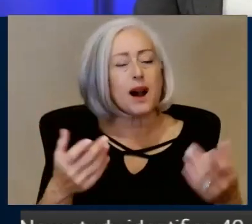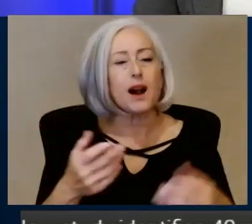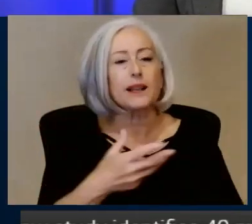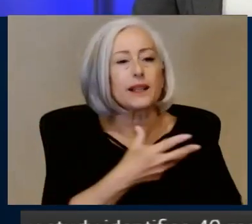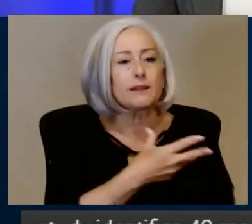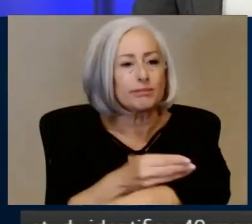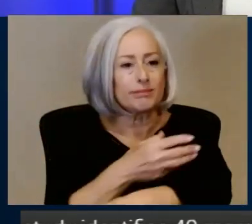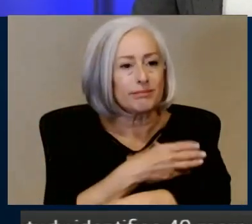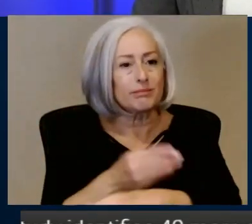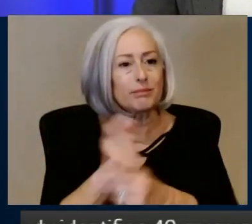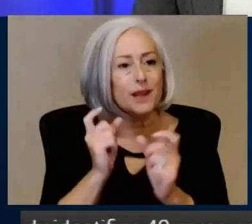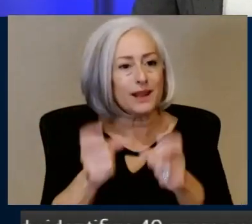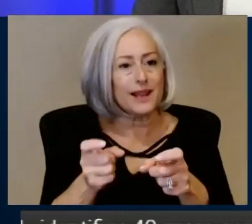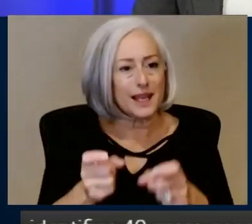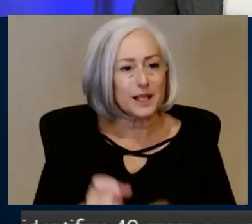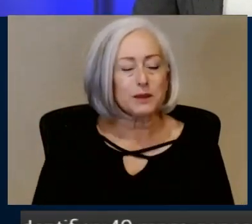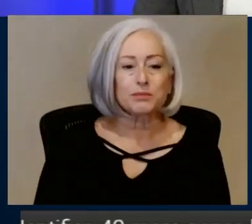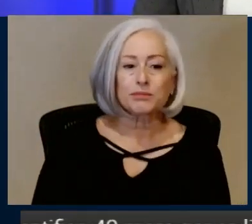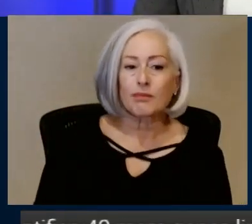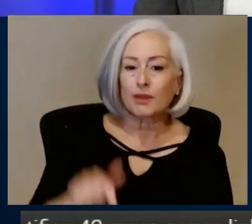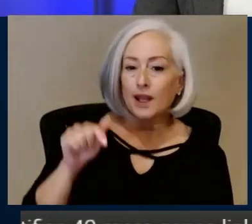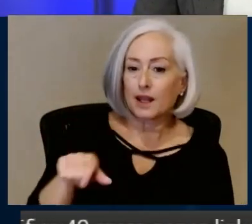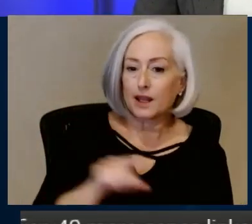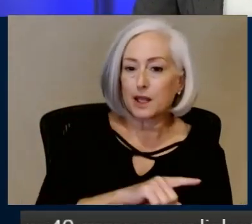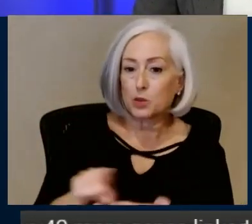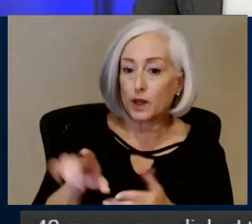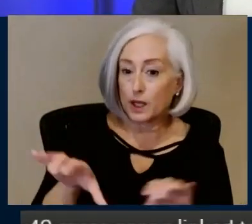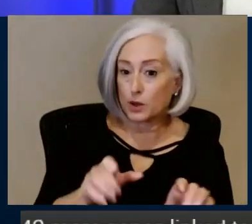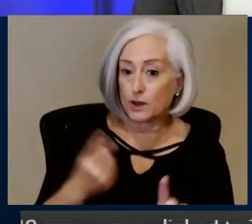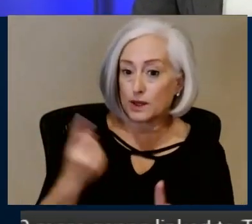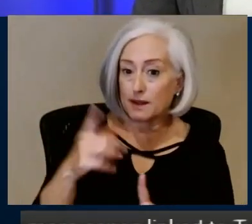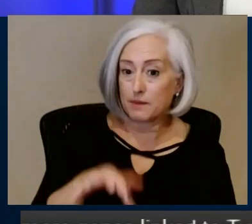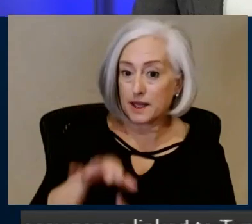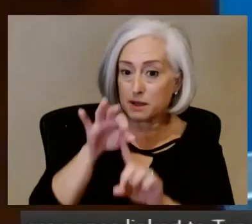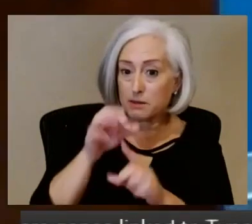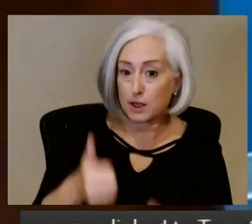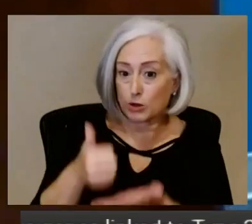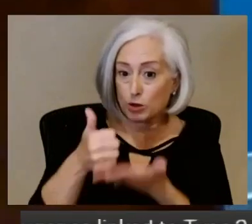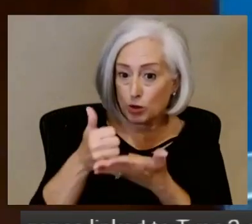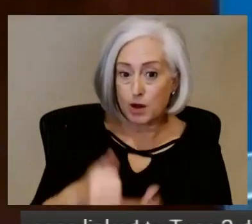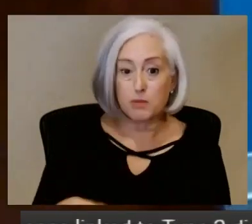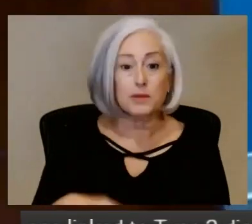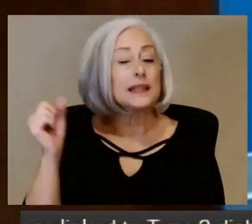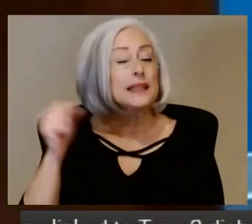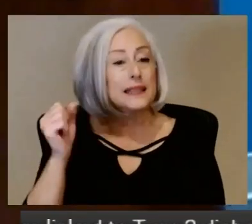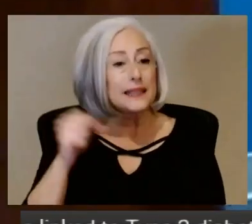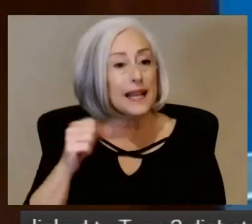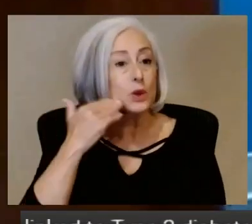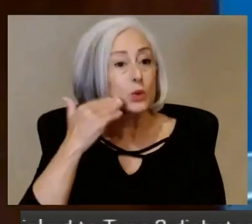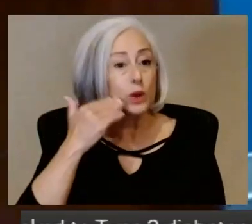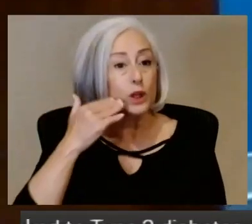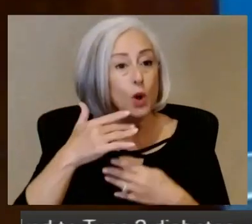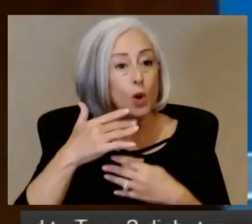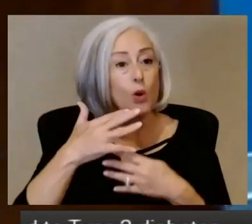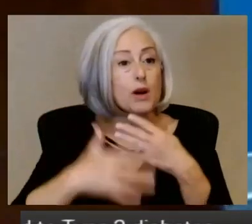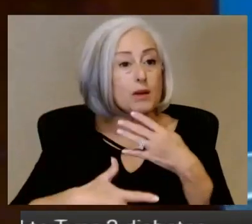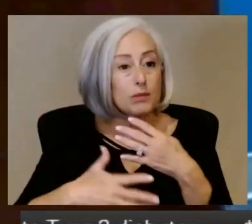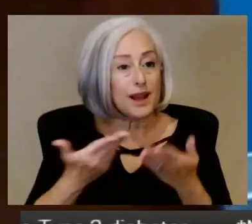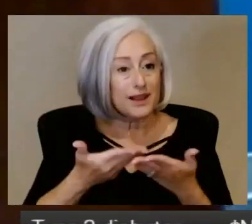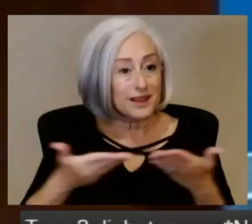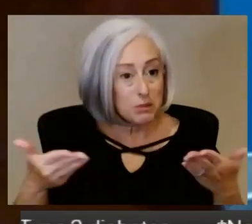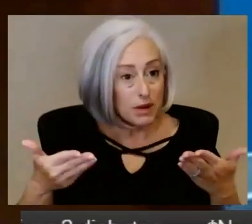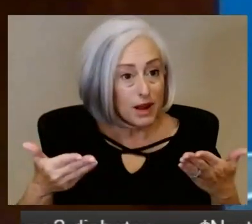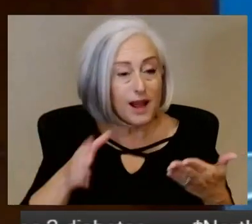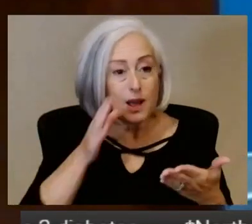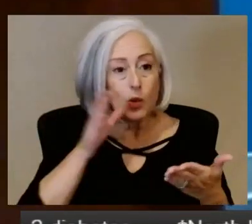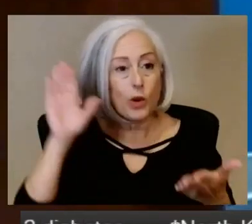are you doing something special this week to help increase those numbers? We are. We know that blood supplies will dip even lower with the holiday, with Memorial